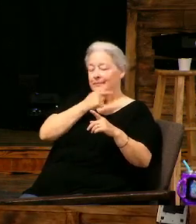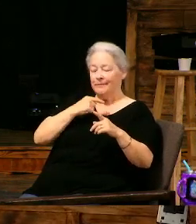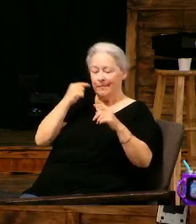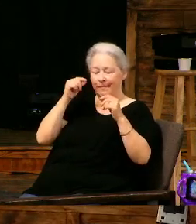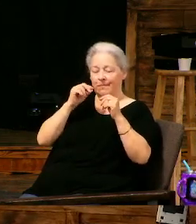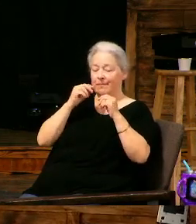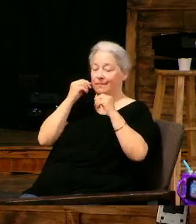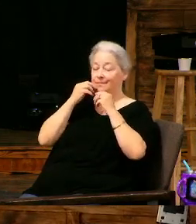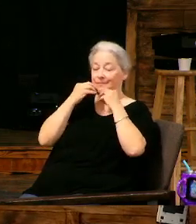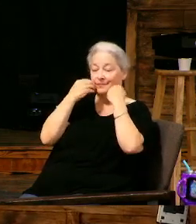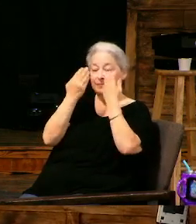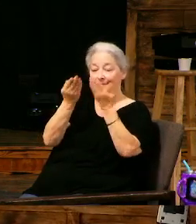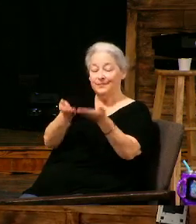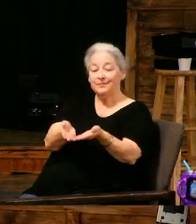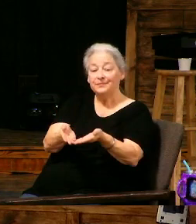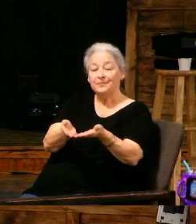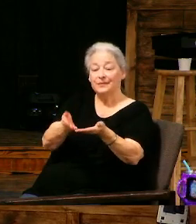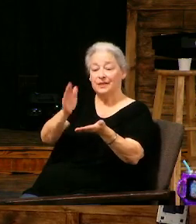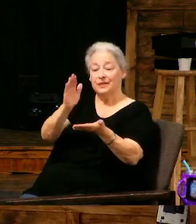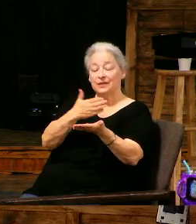I begin to share with the wife.